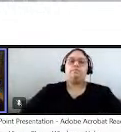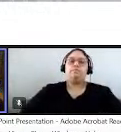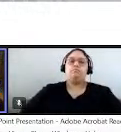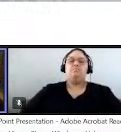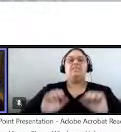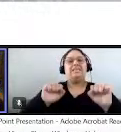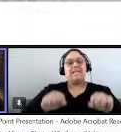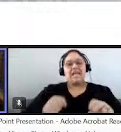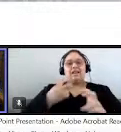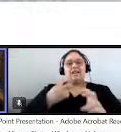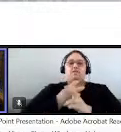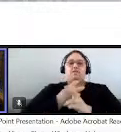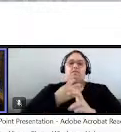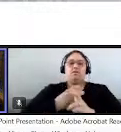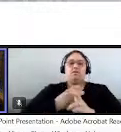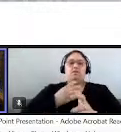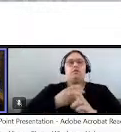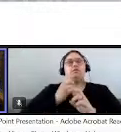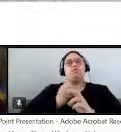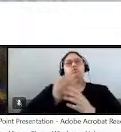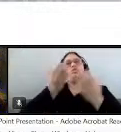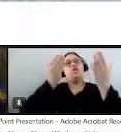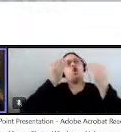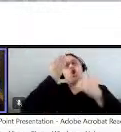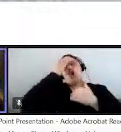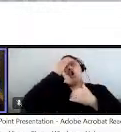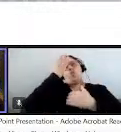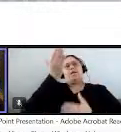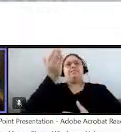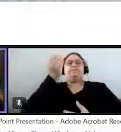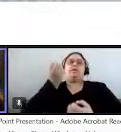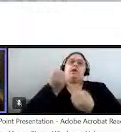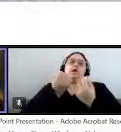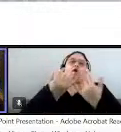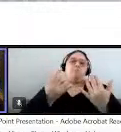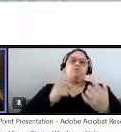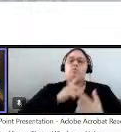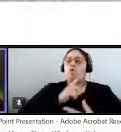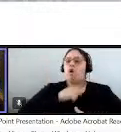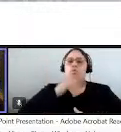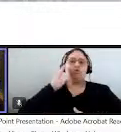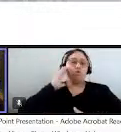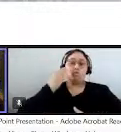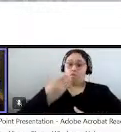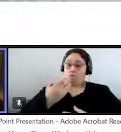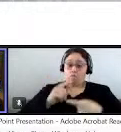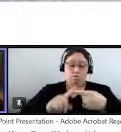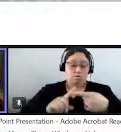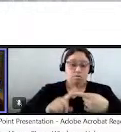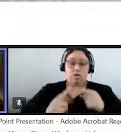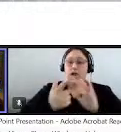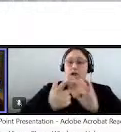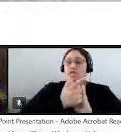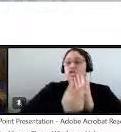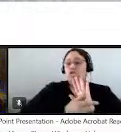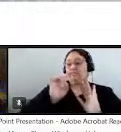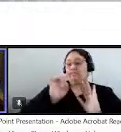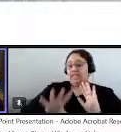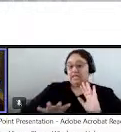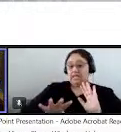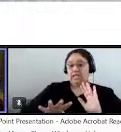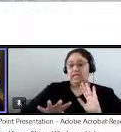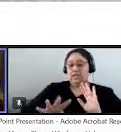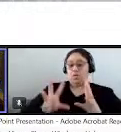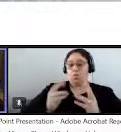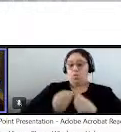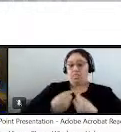very difficult to project for because we do not know, number one, what legislation will be